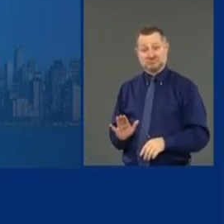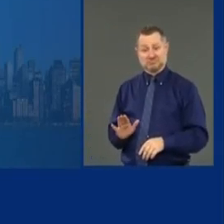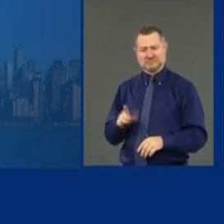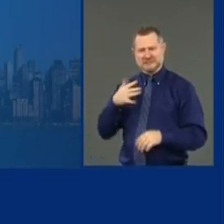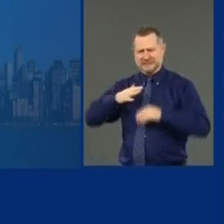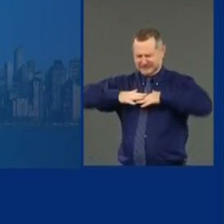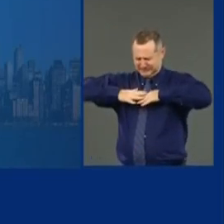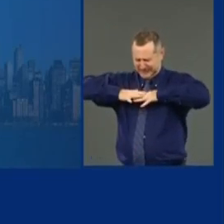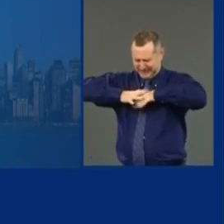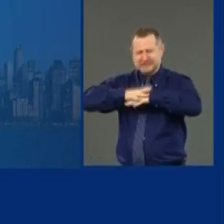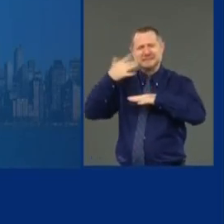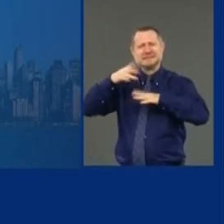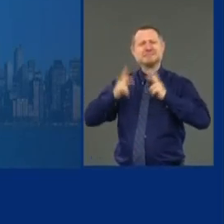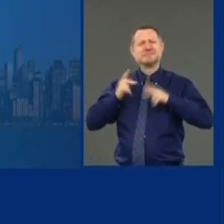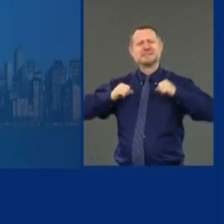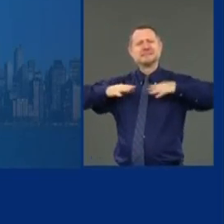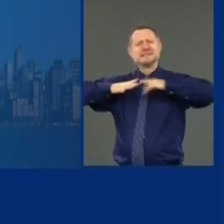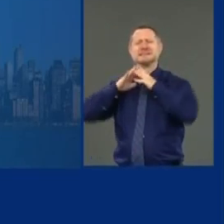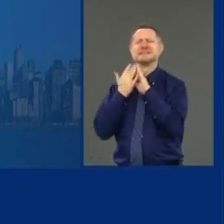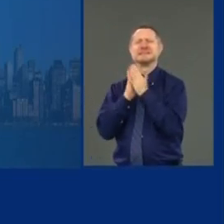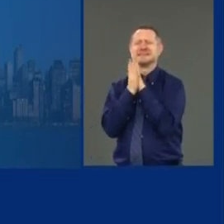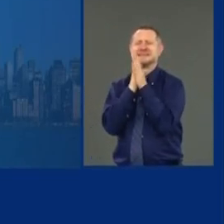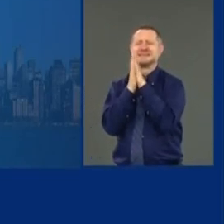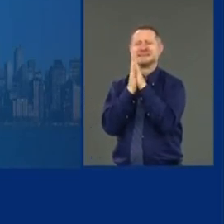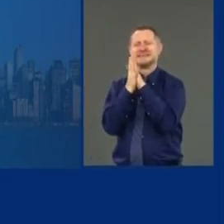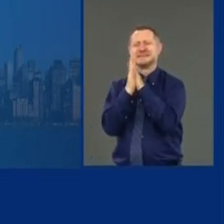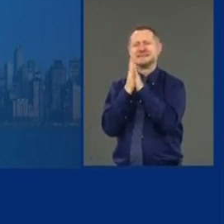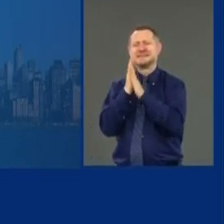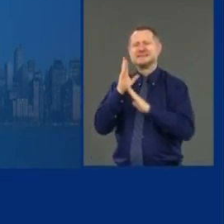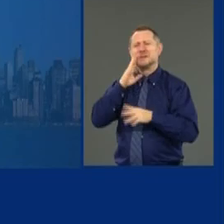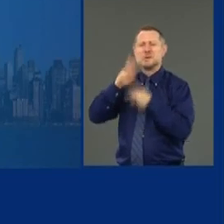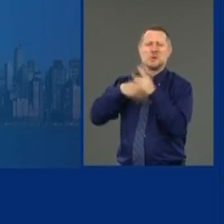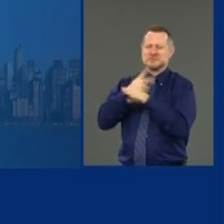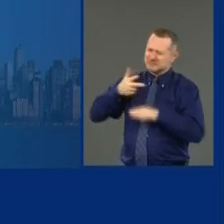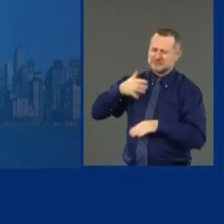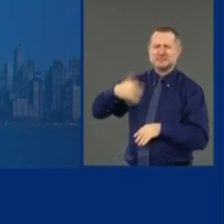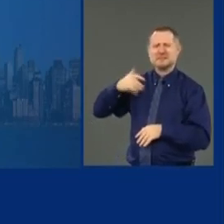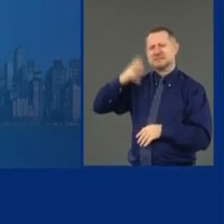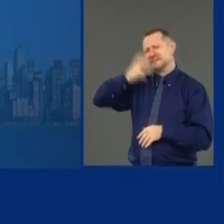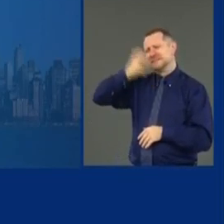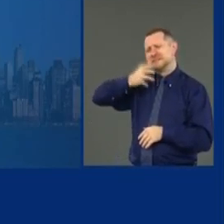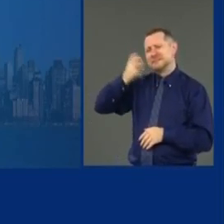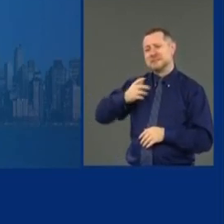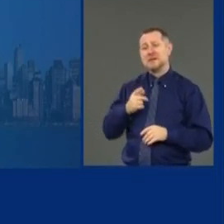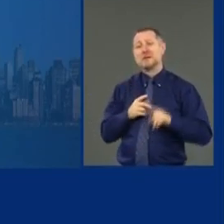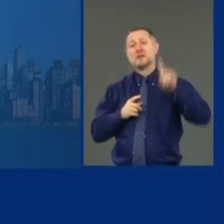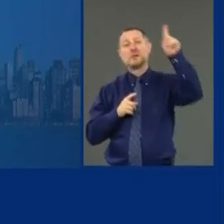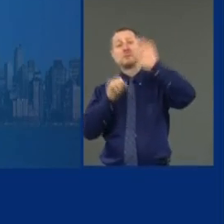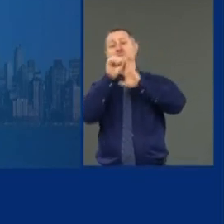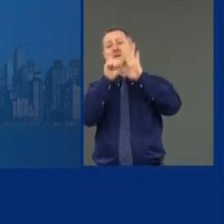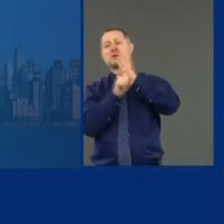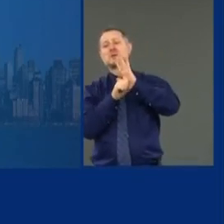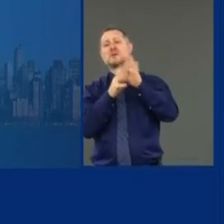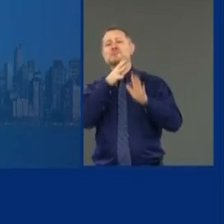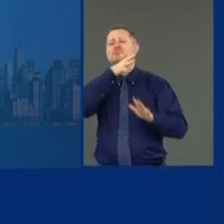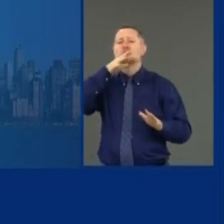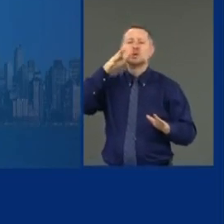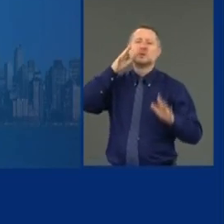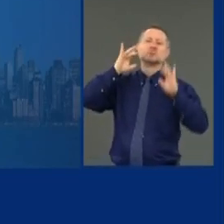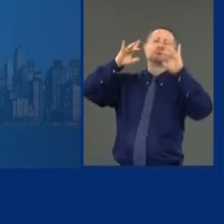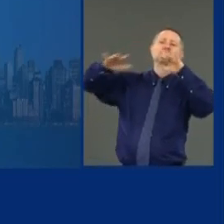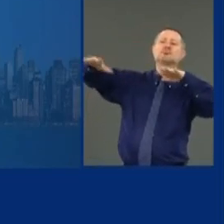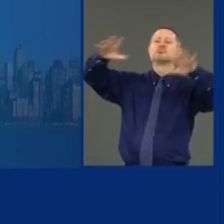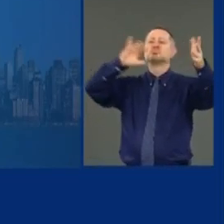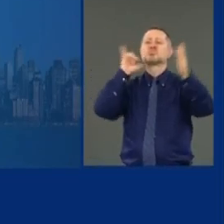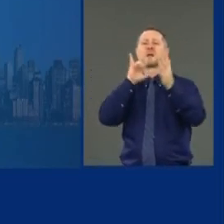globe. We have parts of upstate New York, which are rural areas, which look more like the Midwest, and they had facts